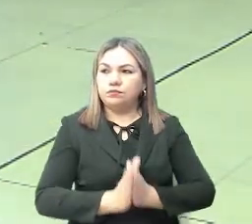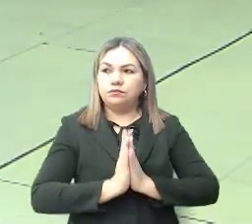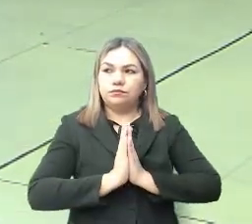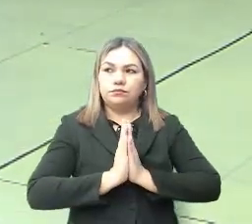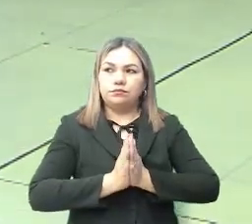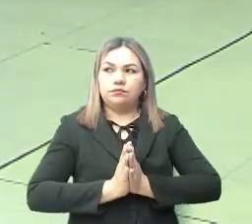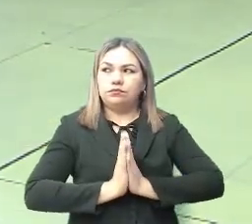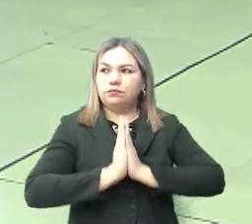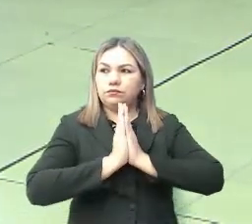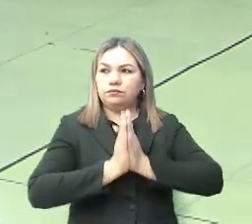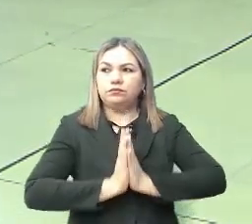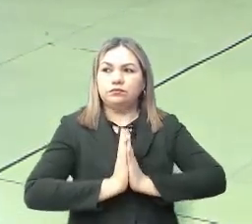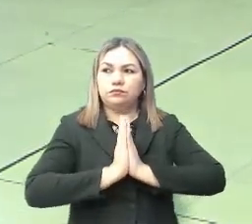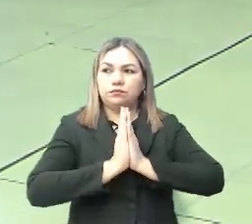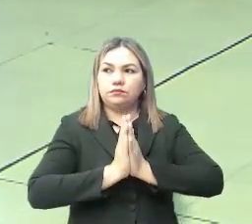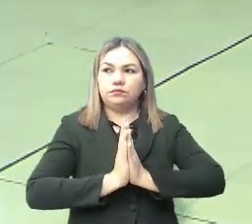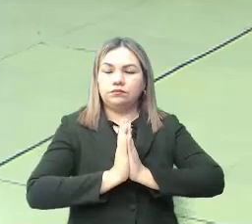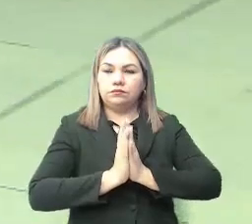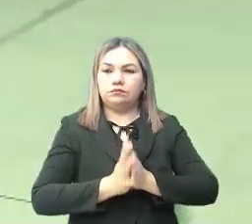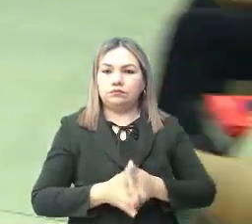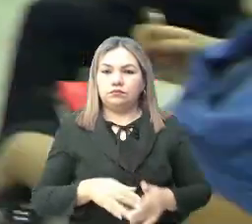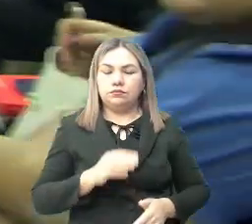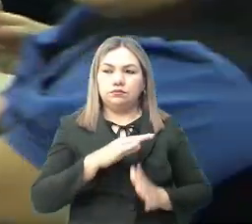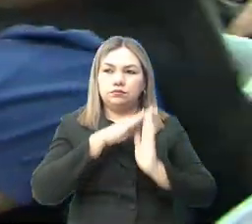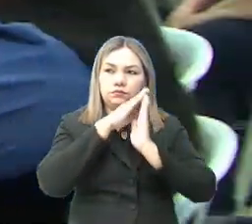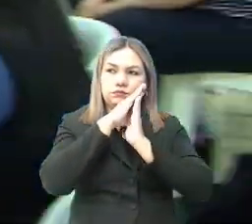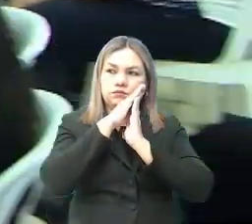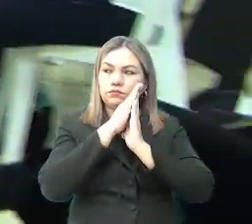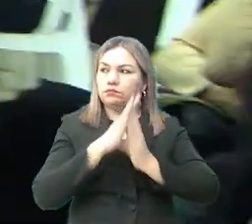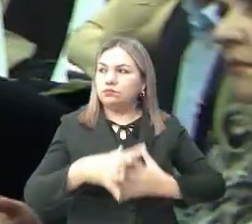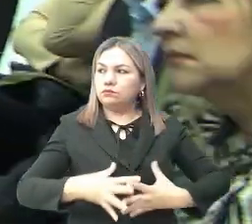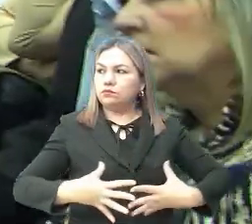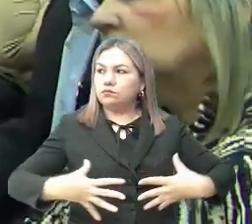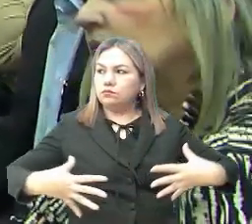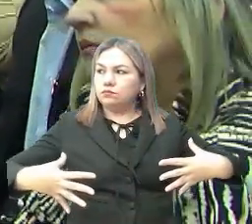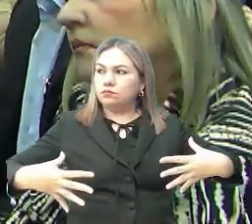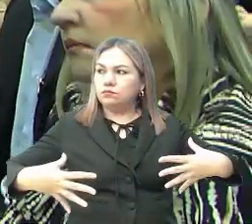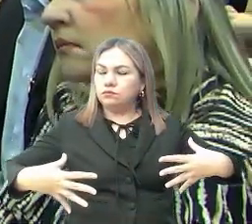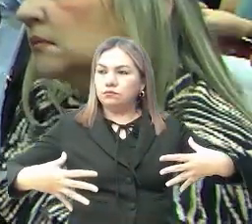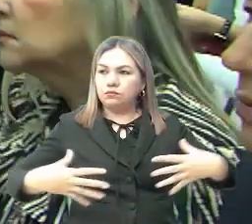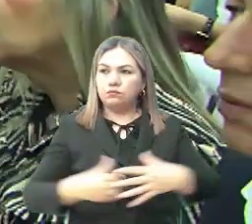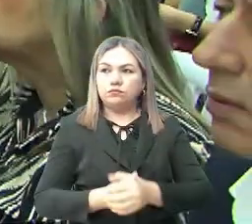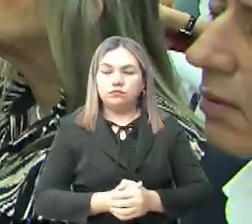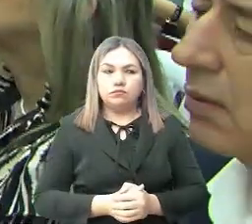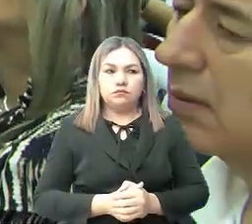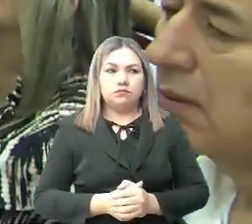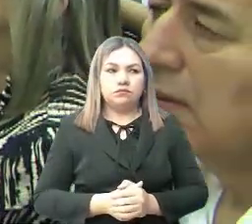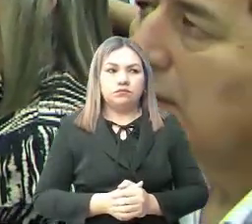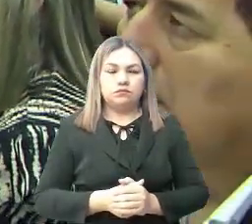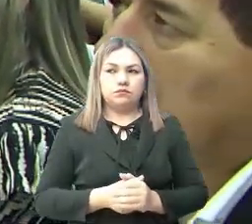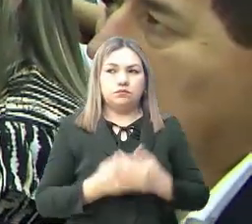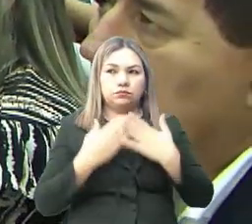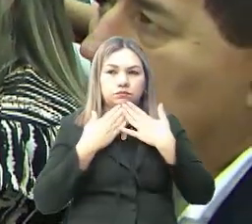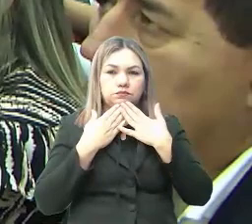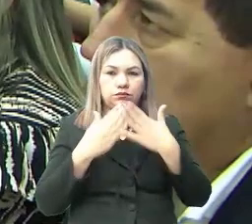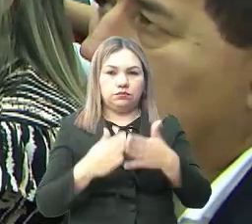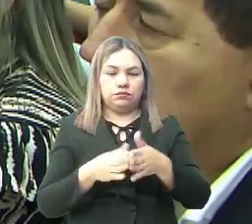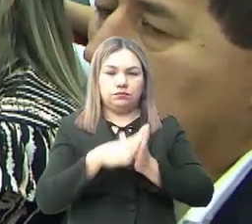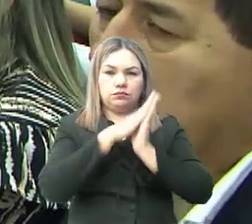a bit of fat people? How many of you dreamt with fat people?